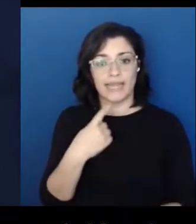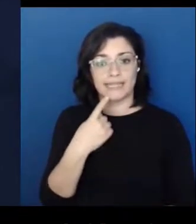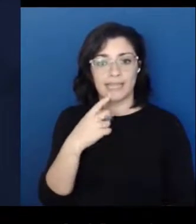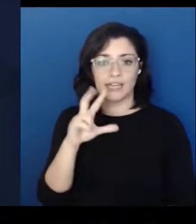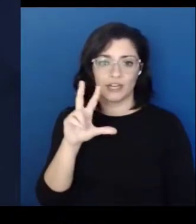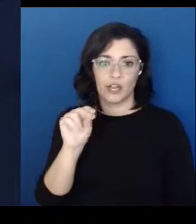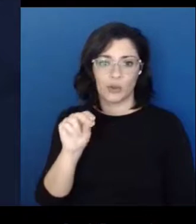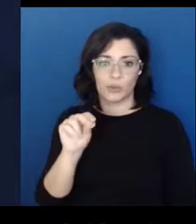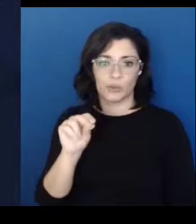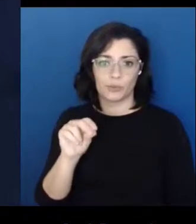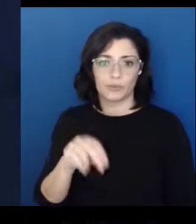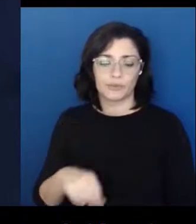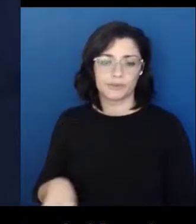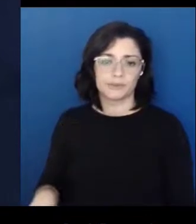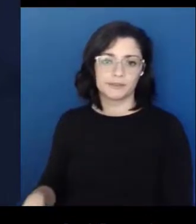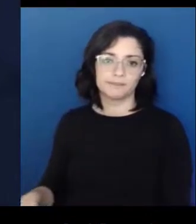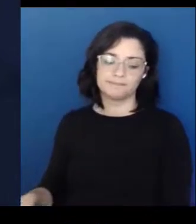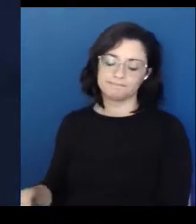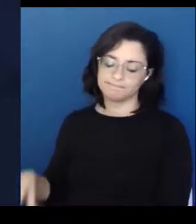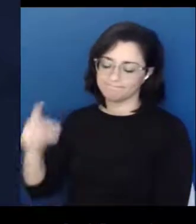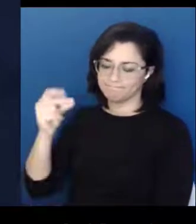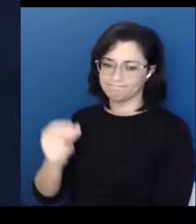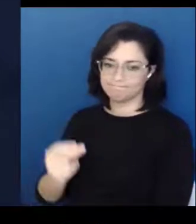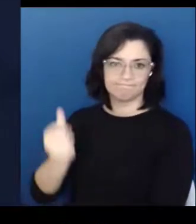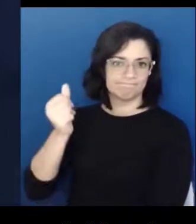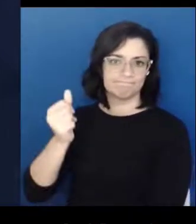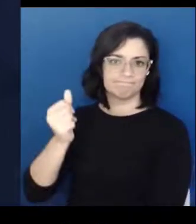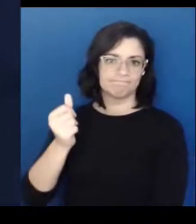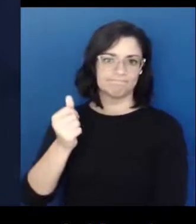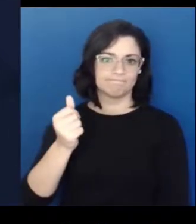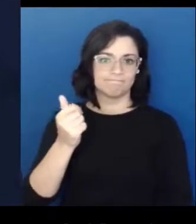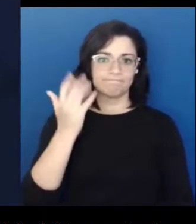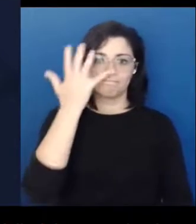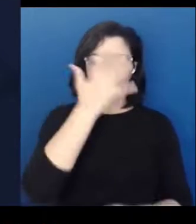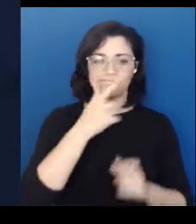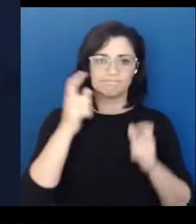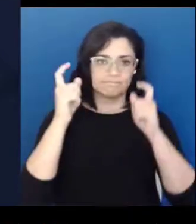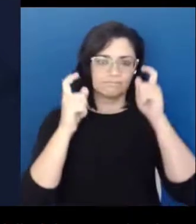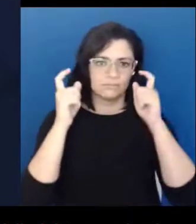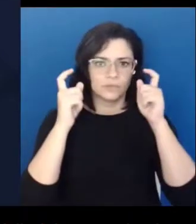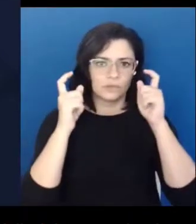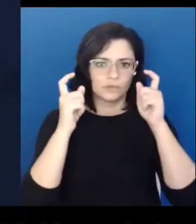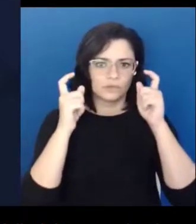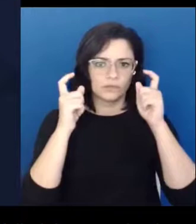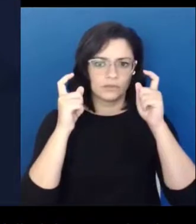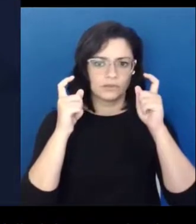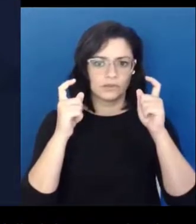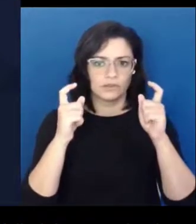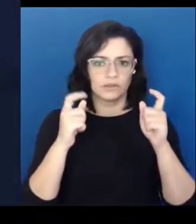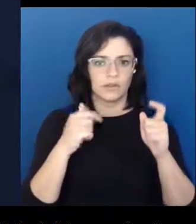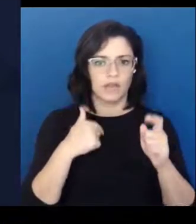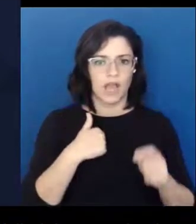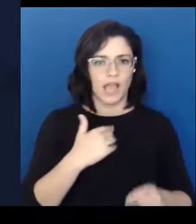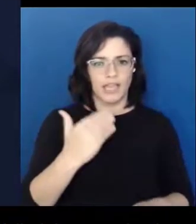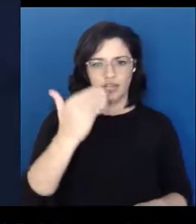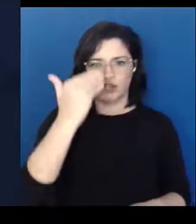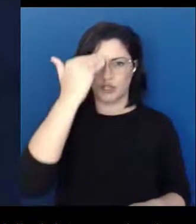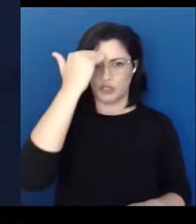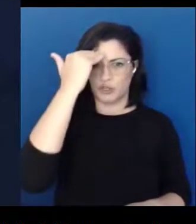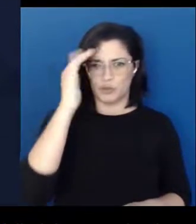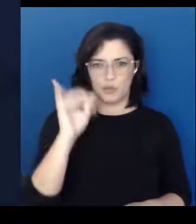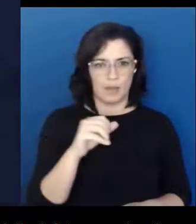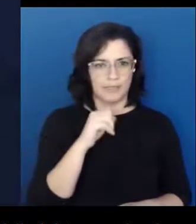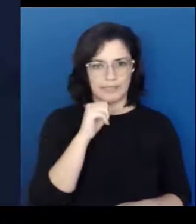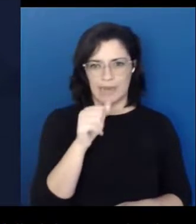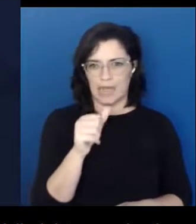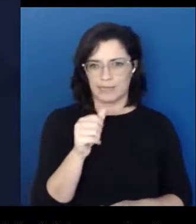by the look on the nice guy's face, I knew that was not only the wrong answer, but not the expected